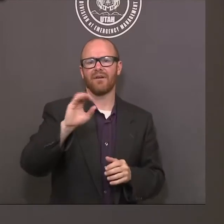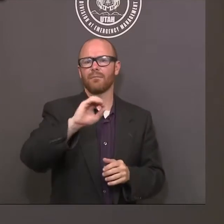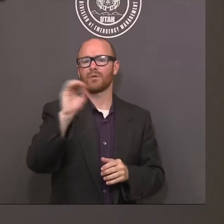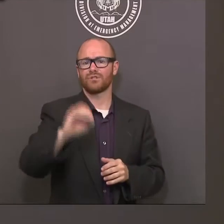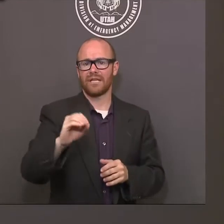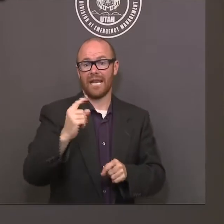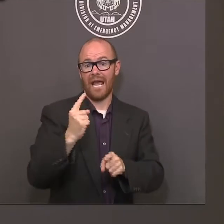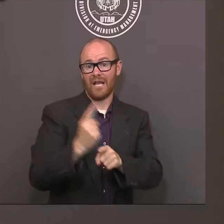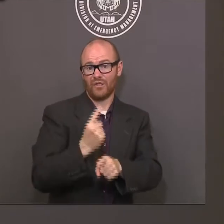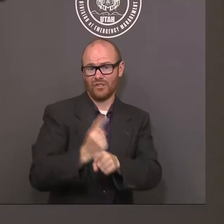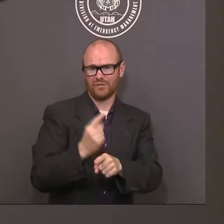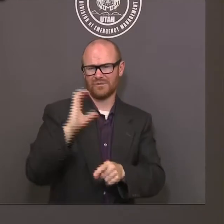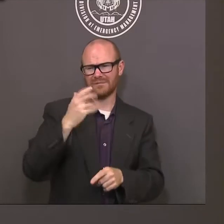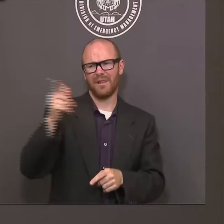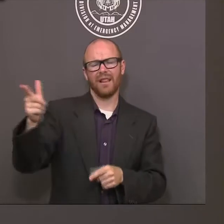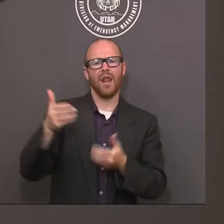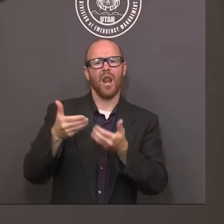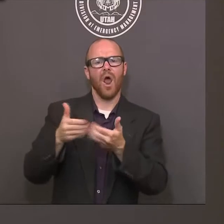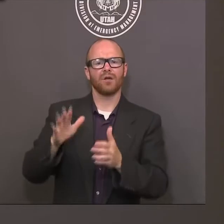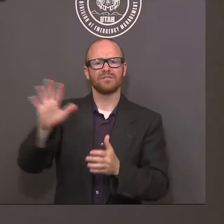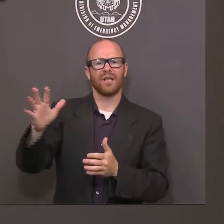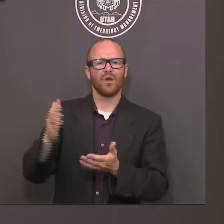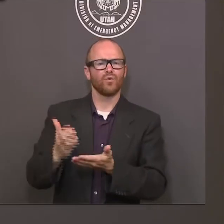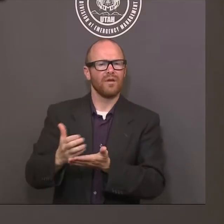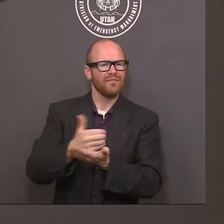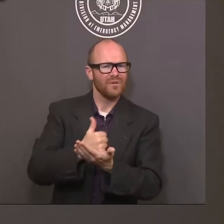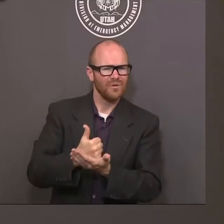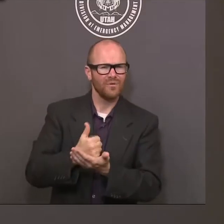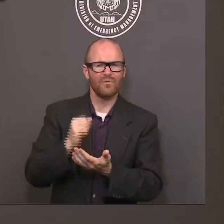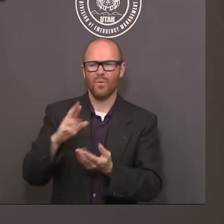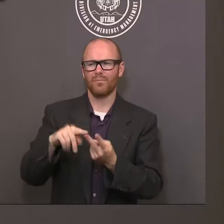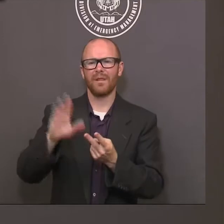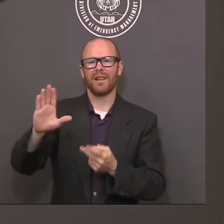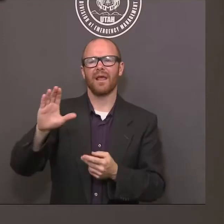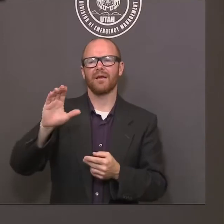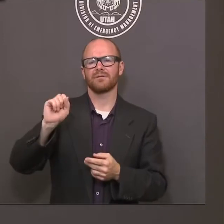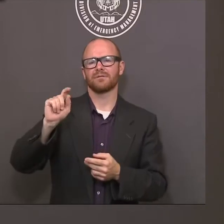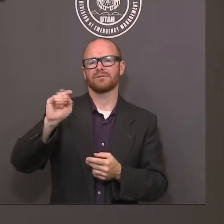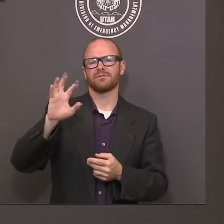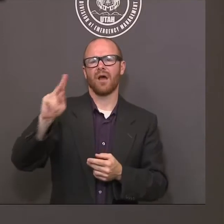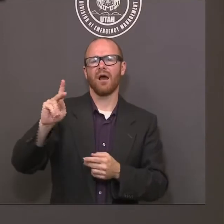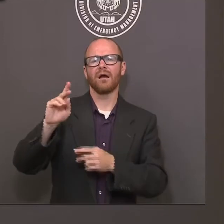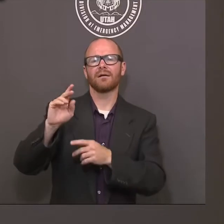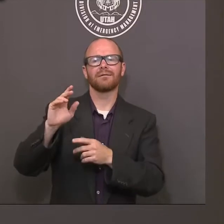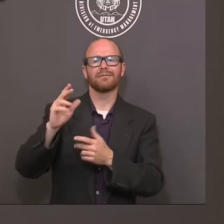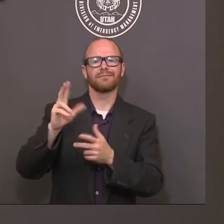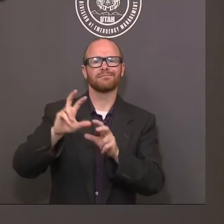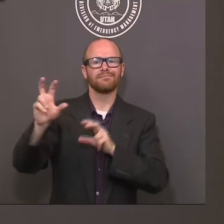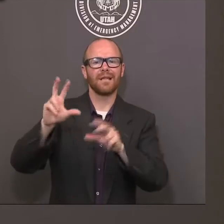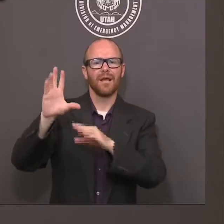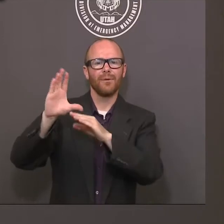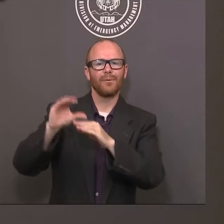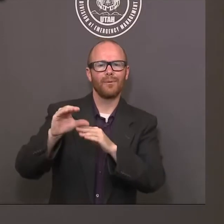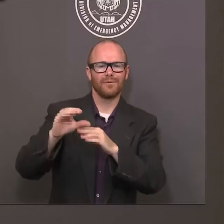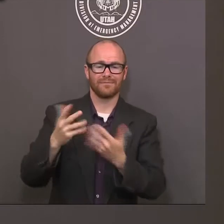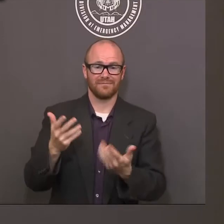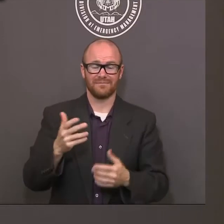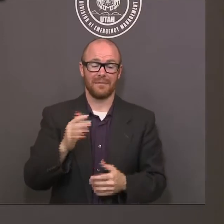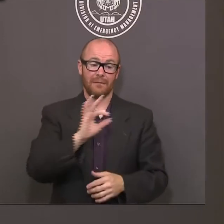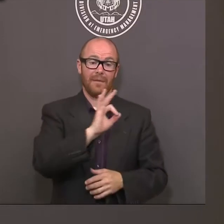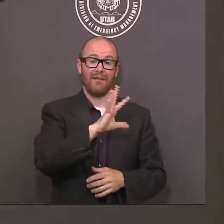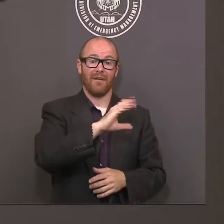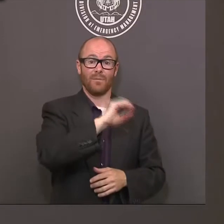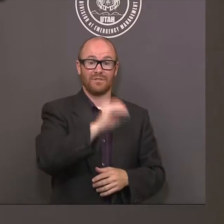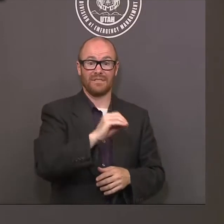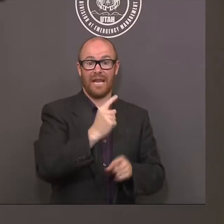that's caused them a loss of revenue or equity in their stock. I have no idea what that is, but if they're 95% accurate,